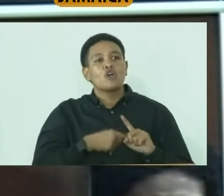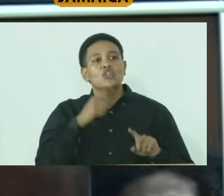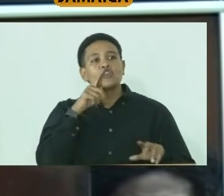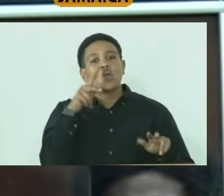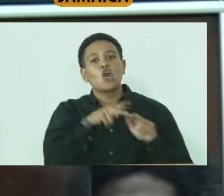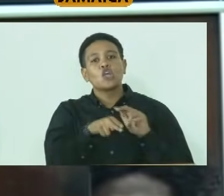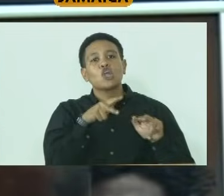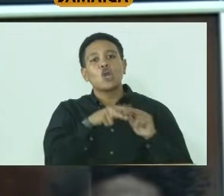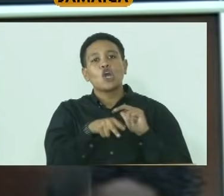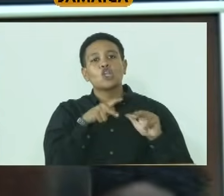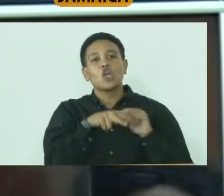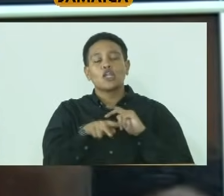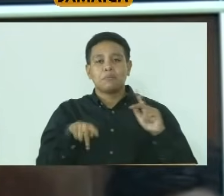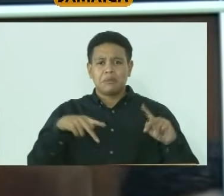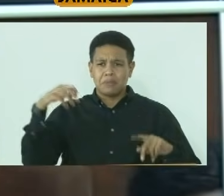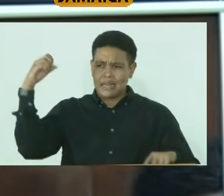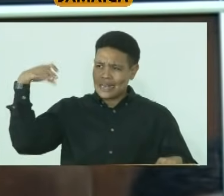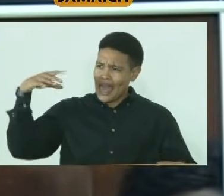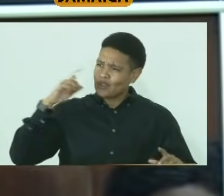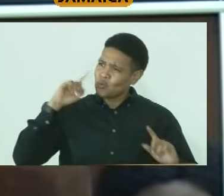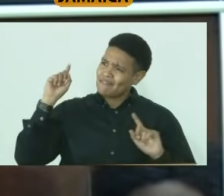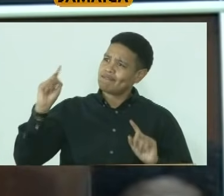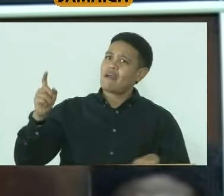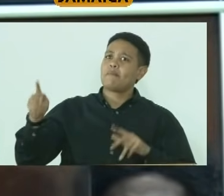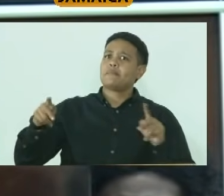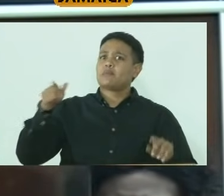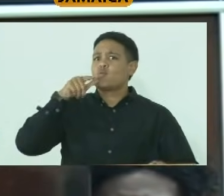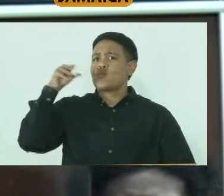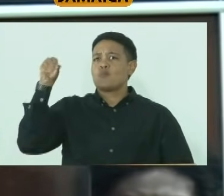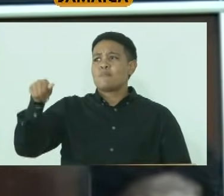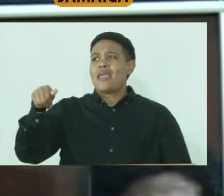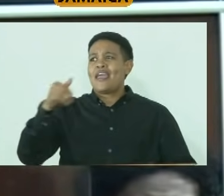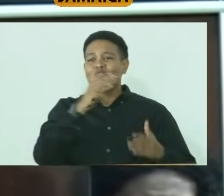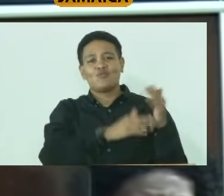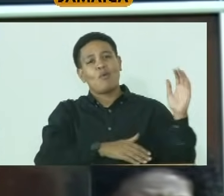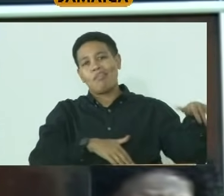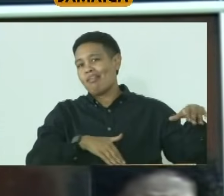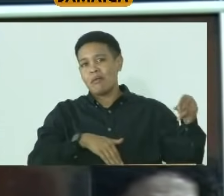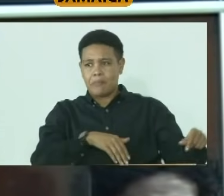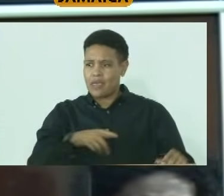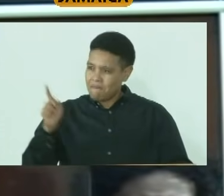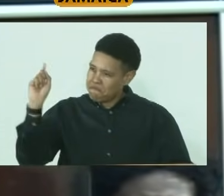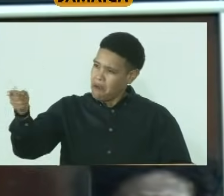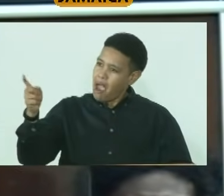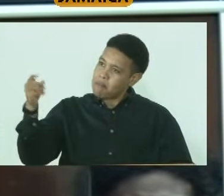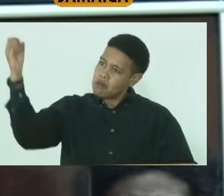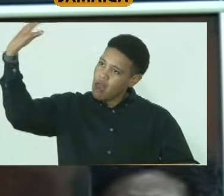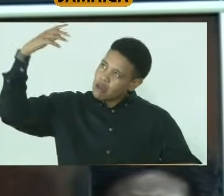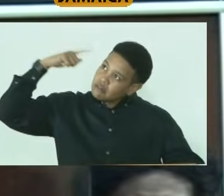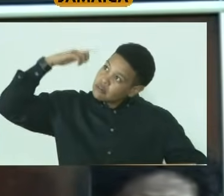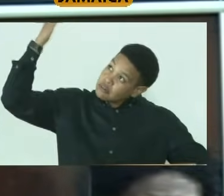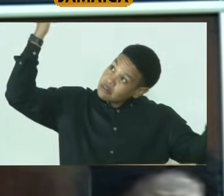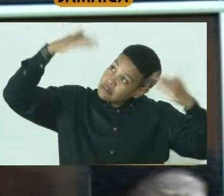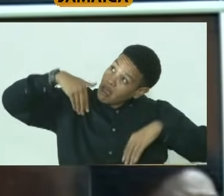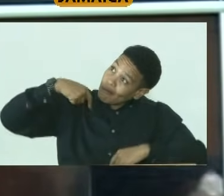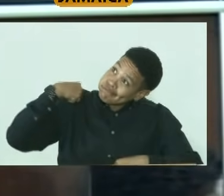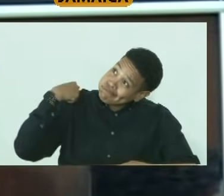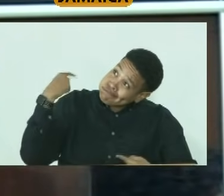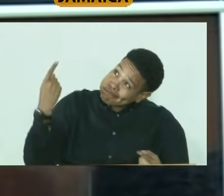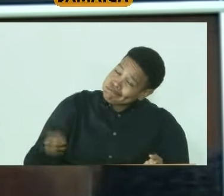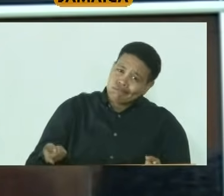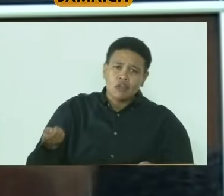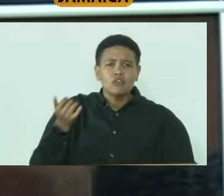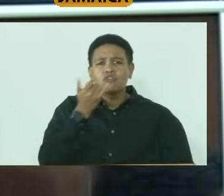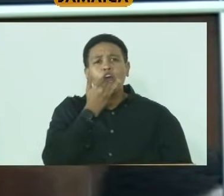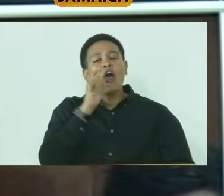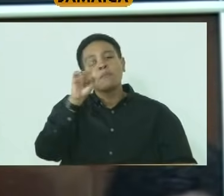turning off the light to fee-paying people who are meeting their obligations. It is wrong, and we must take a